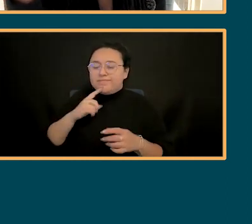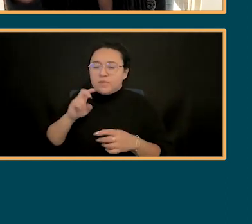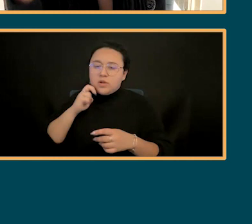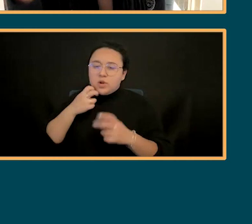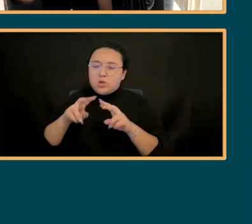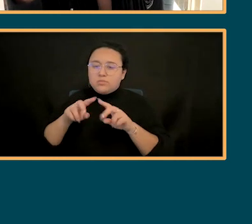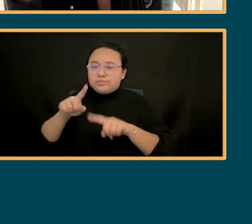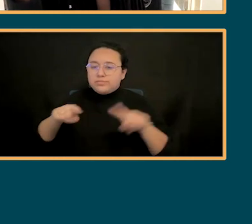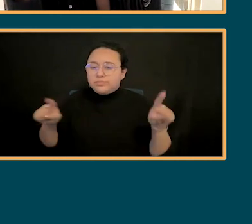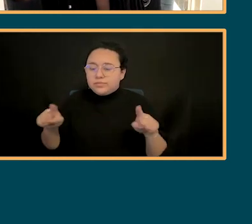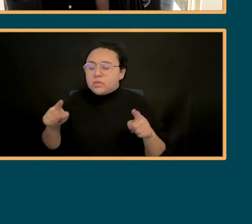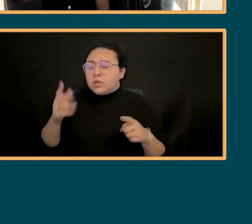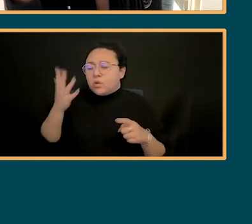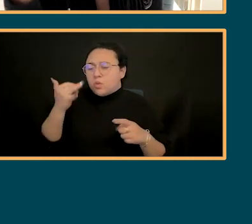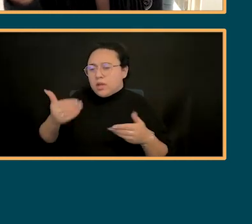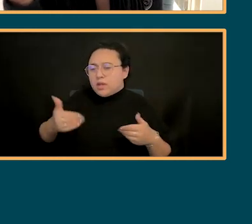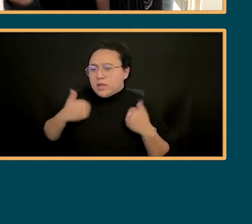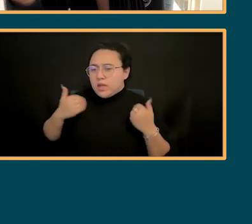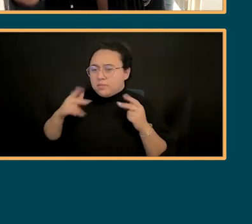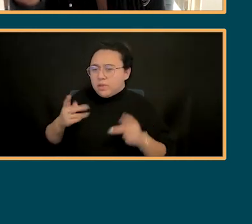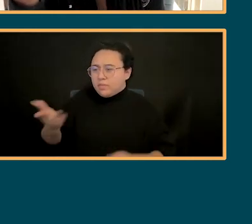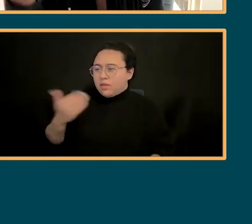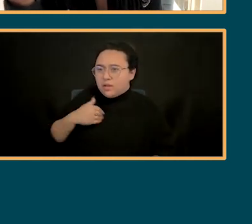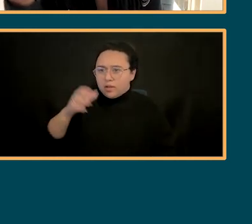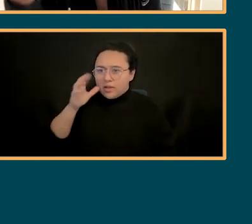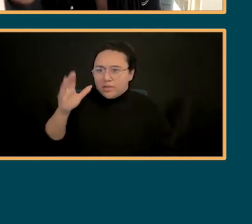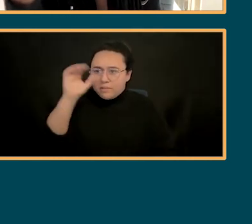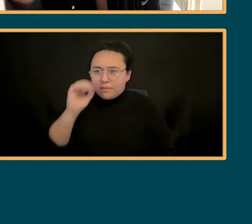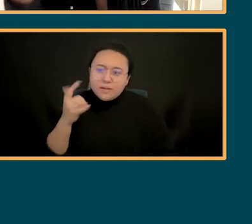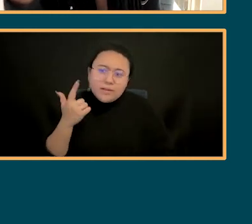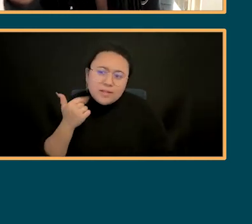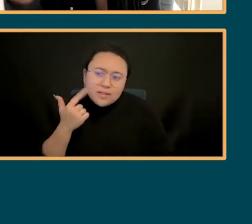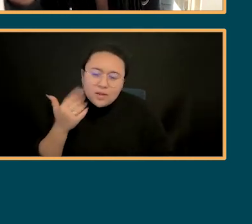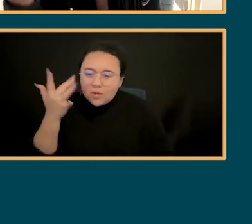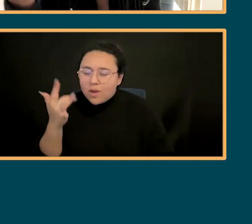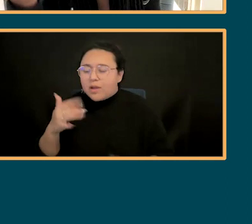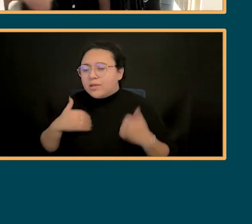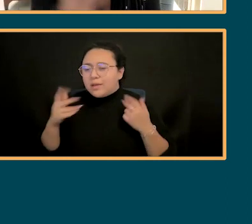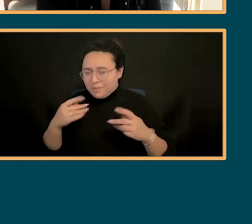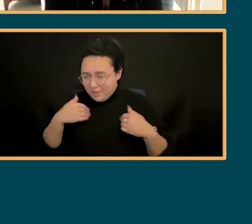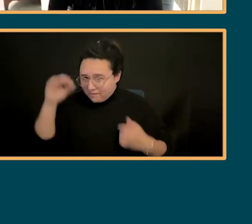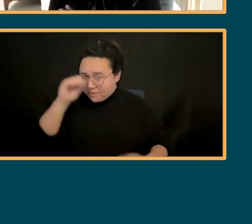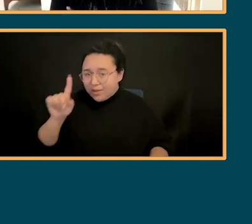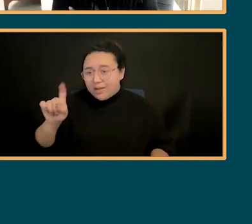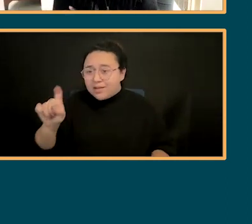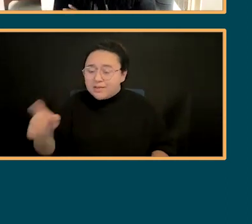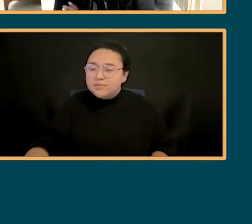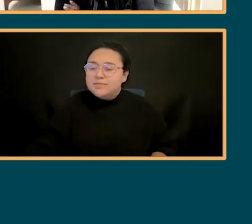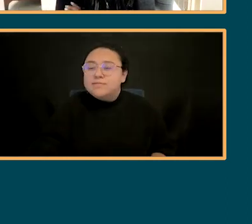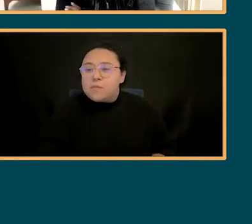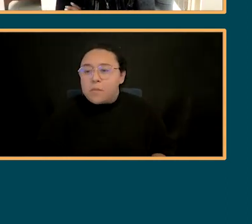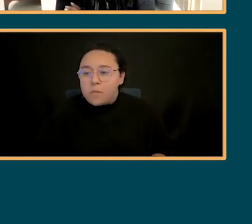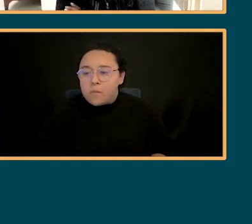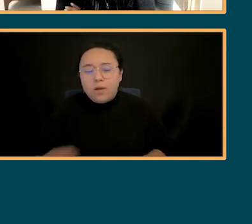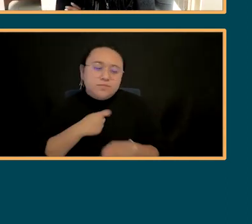young people and want to hear their opinions? What, like young people have opinions?